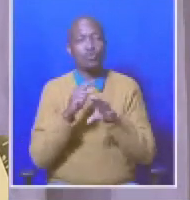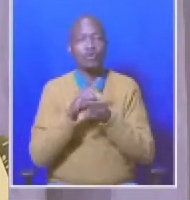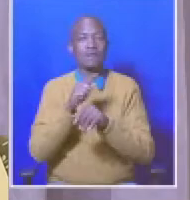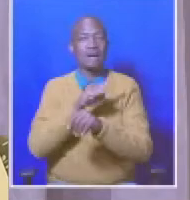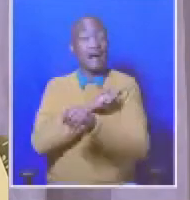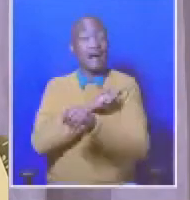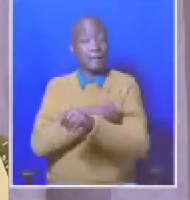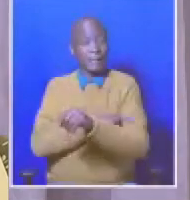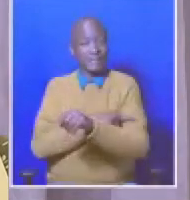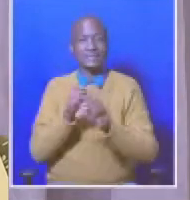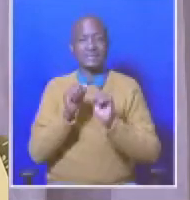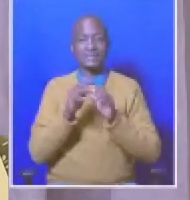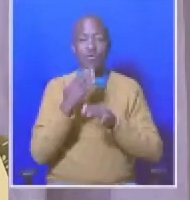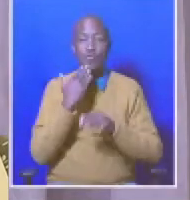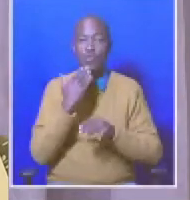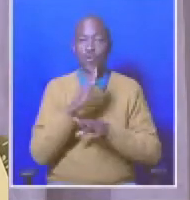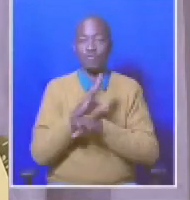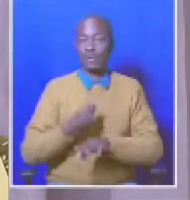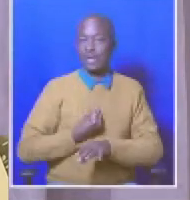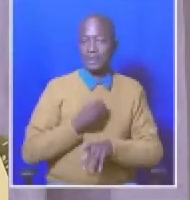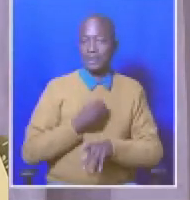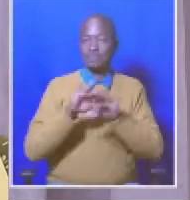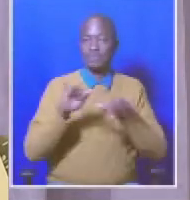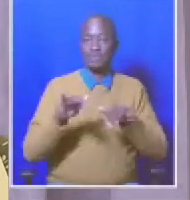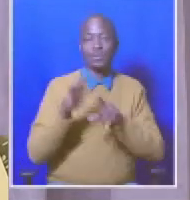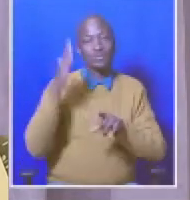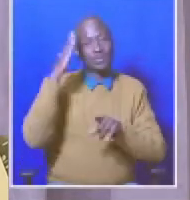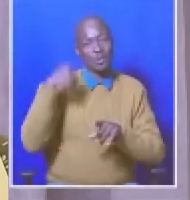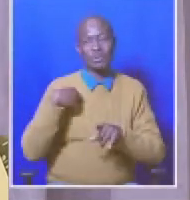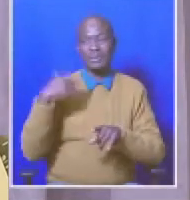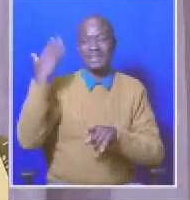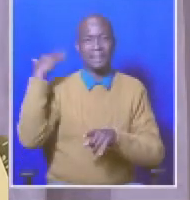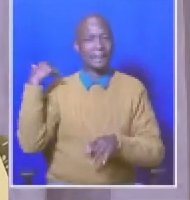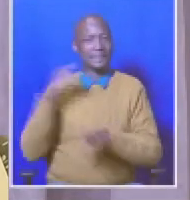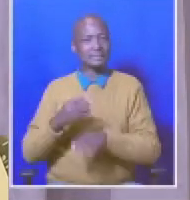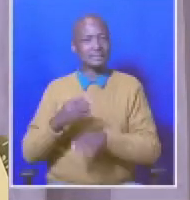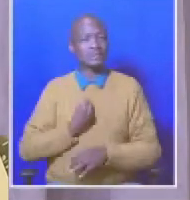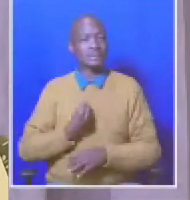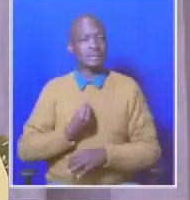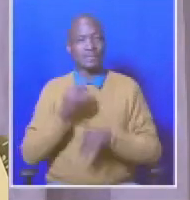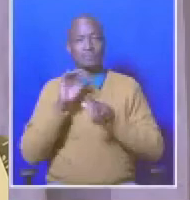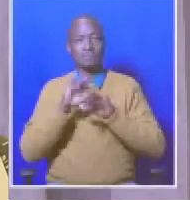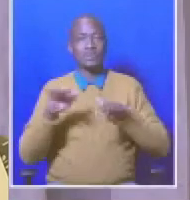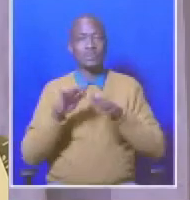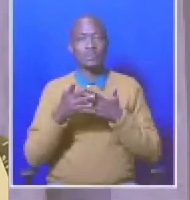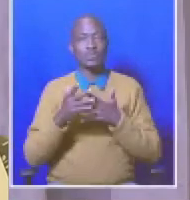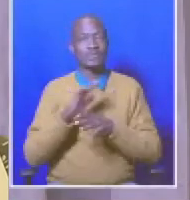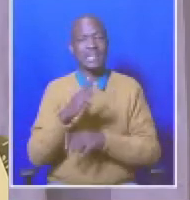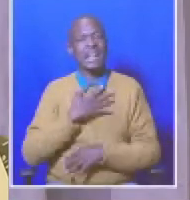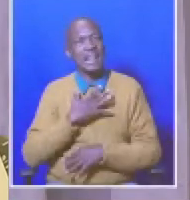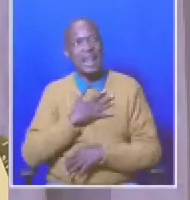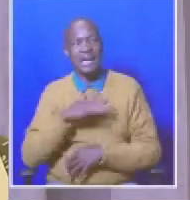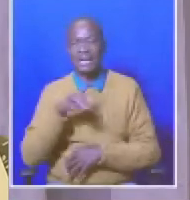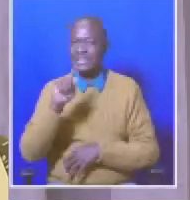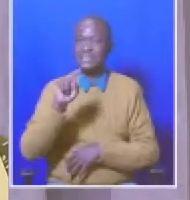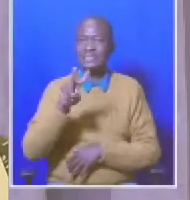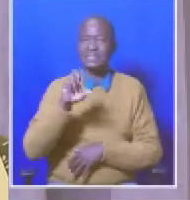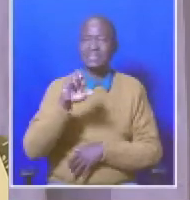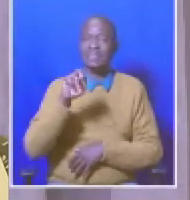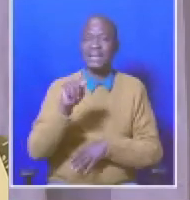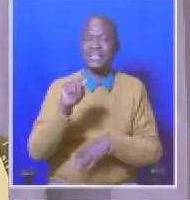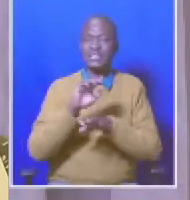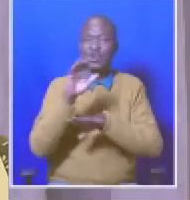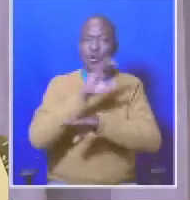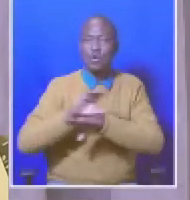capacity for young people. We know that in the past, young people did not like TVET colleges. There was